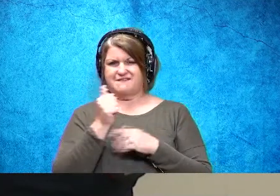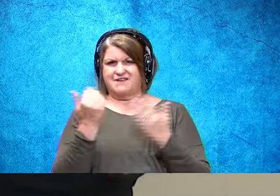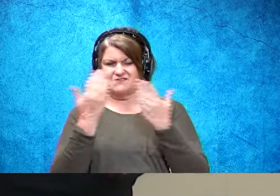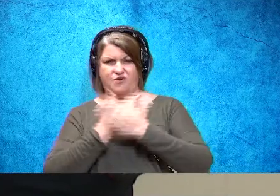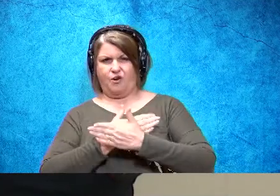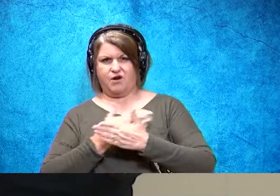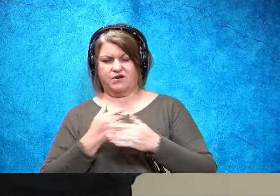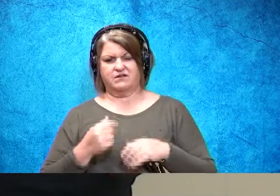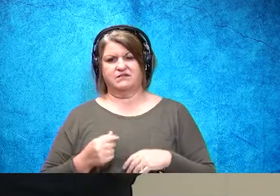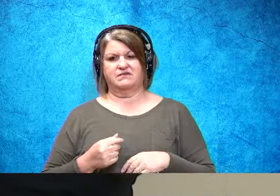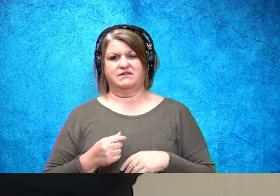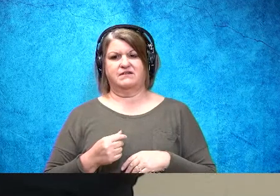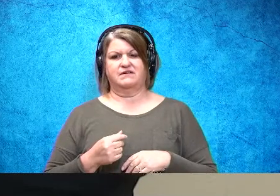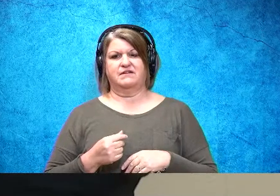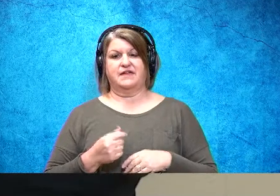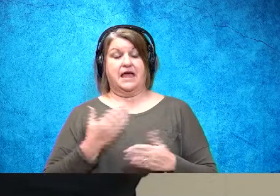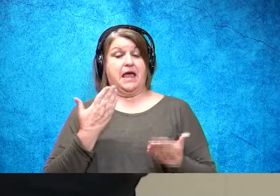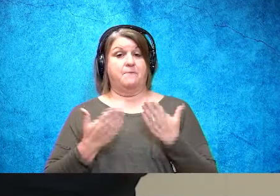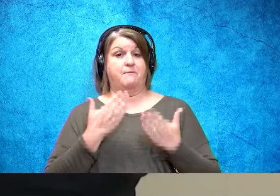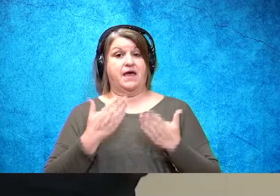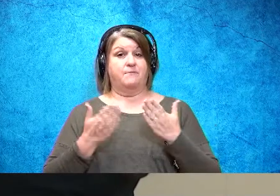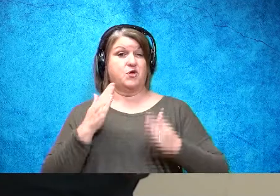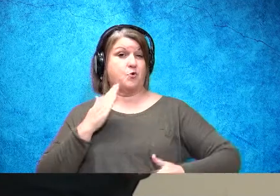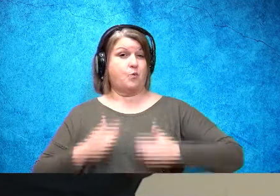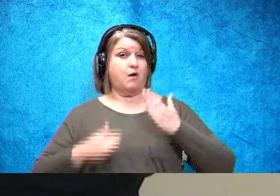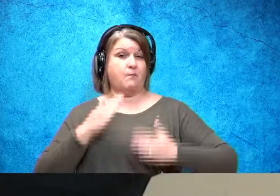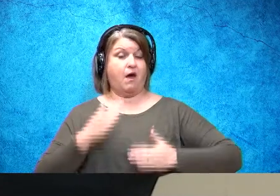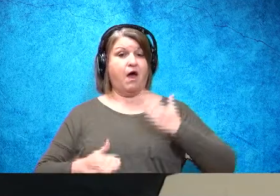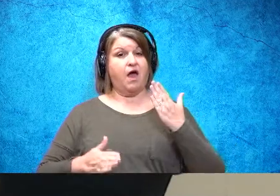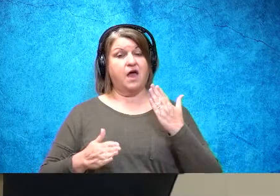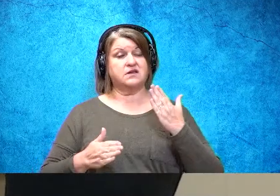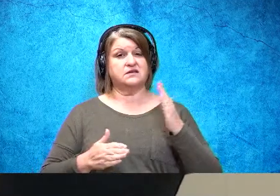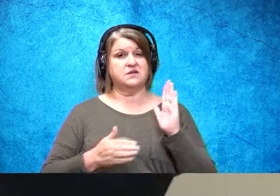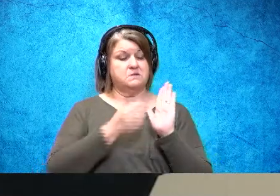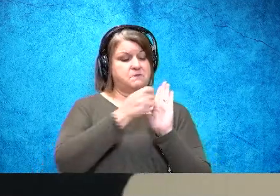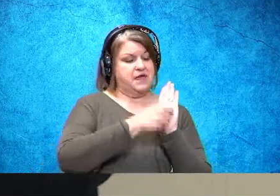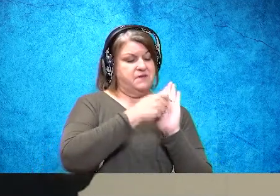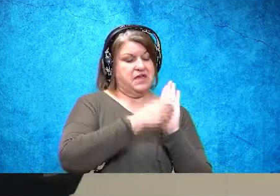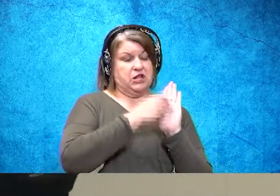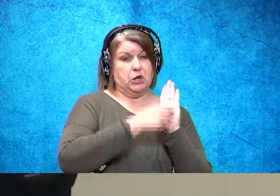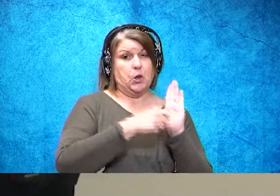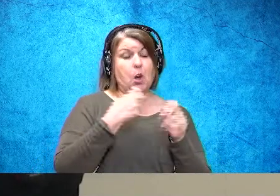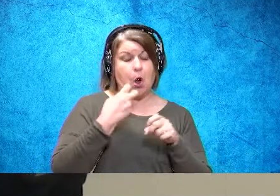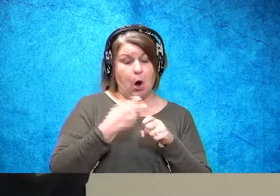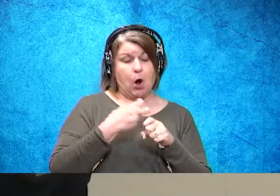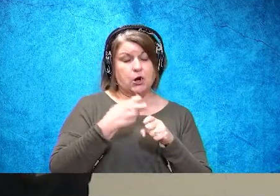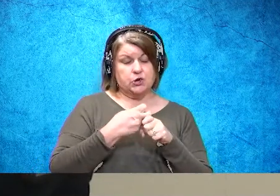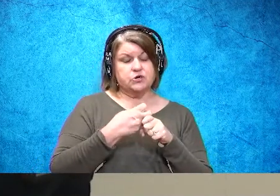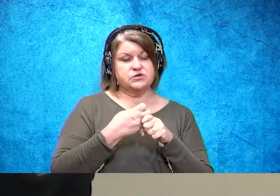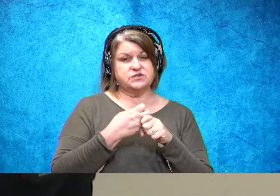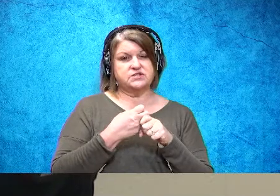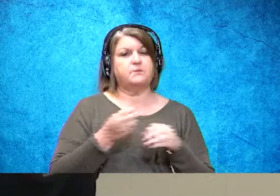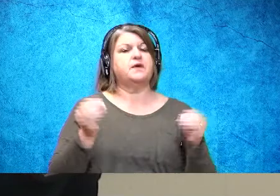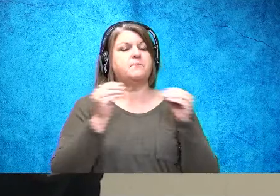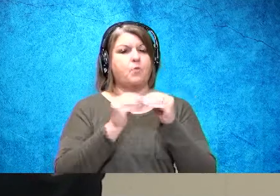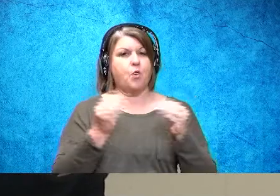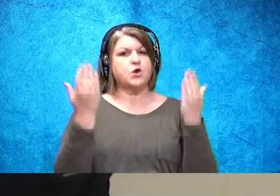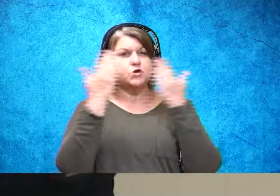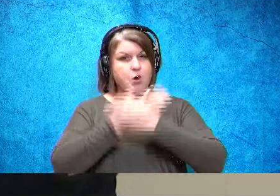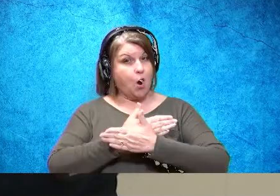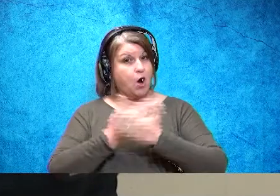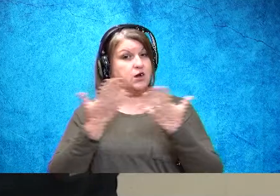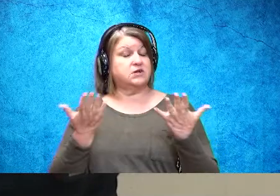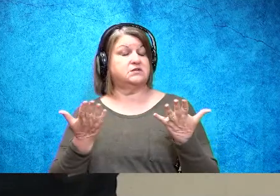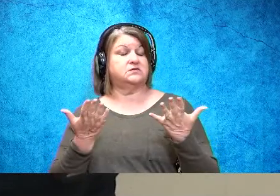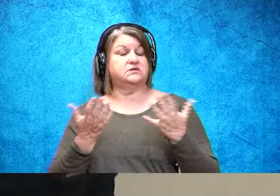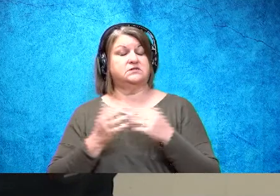realistic. All right? Now, you don't have to add values. That's your choice. But I might want to try it.